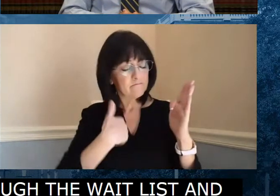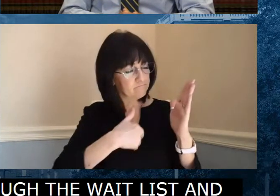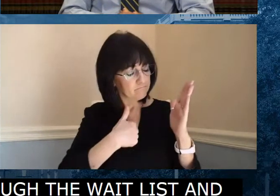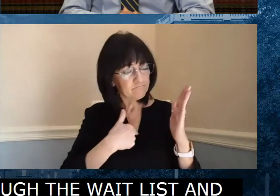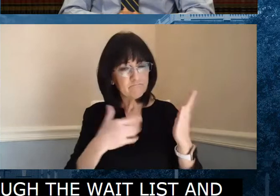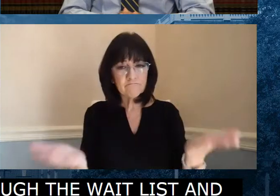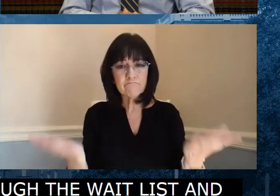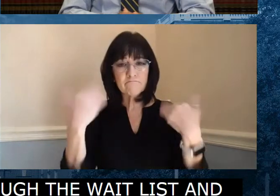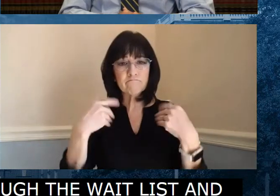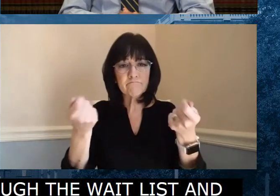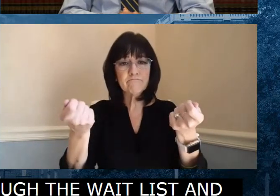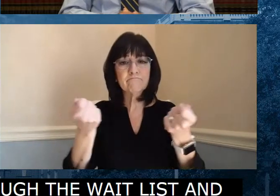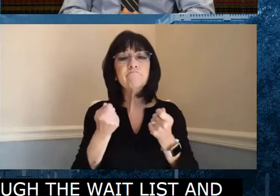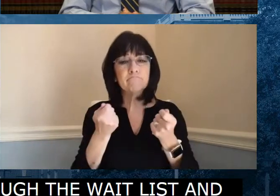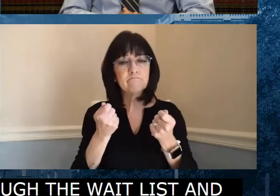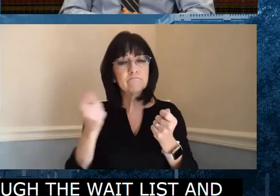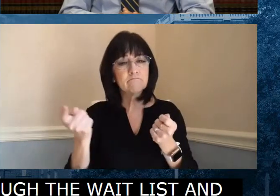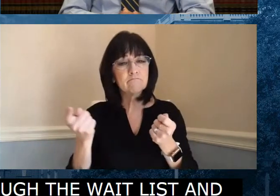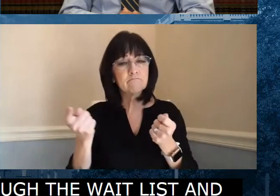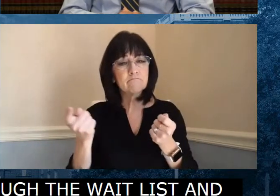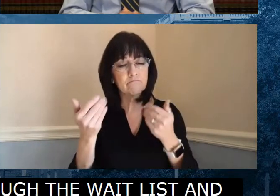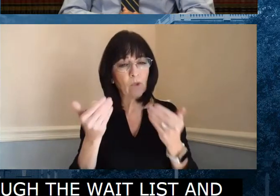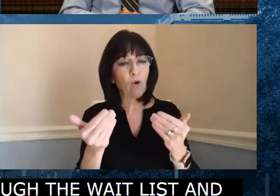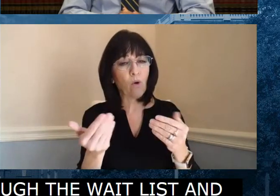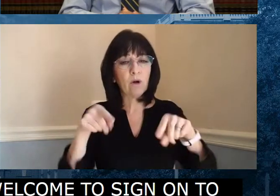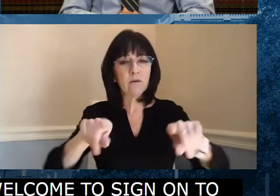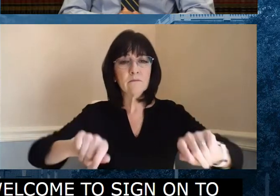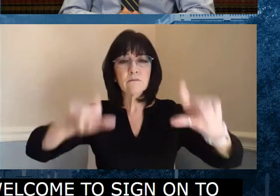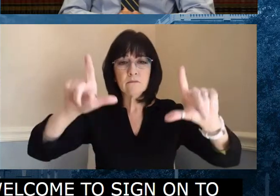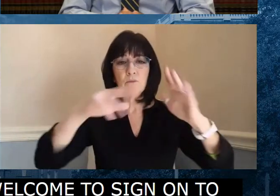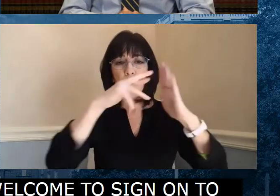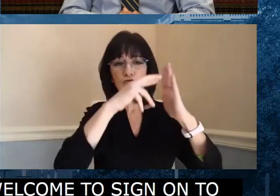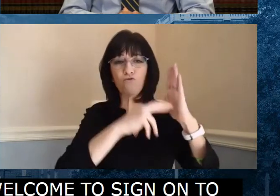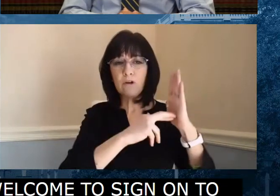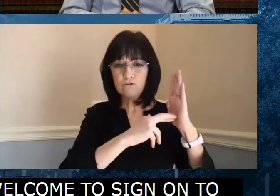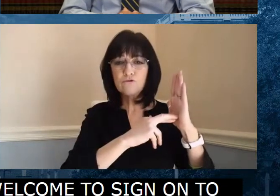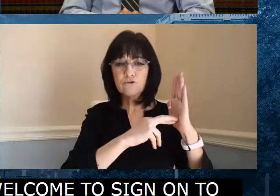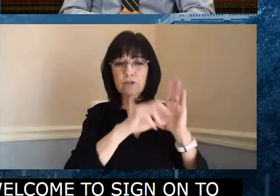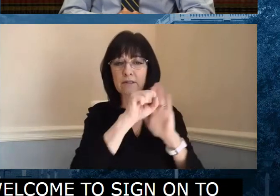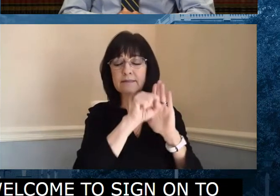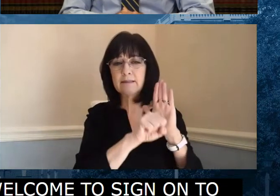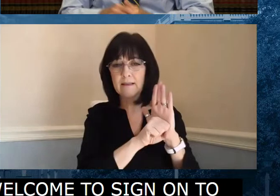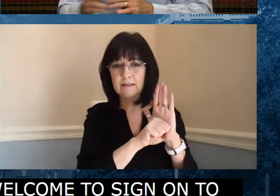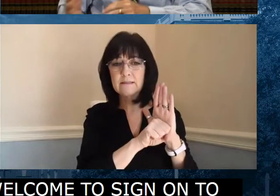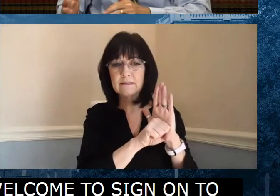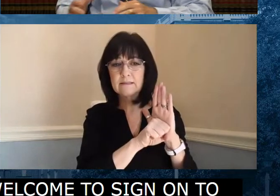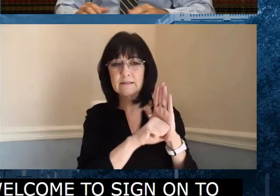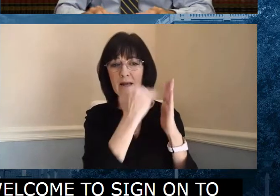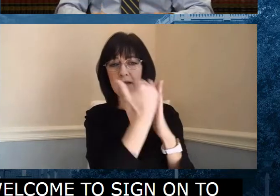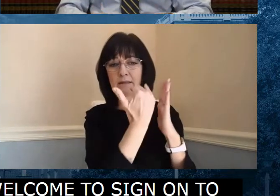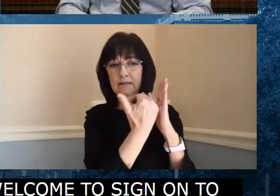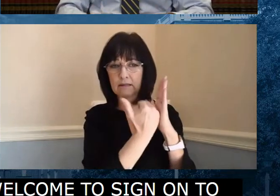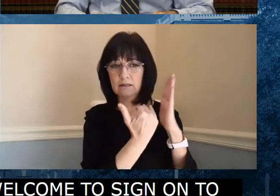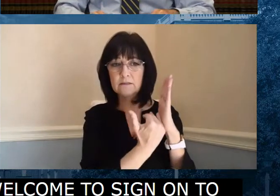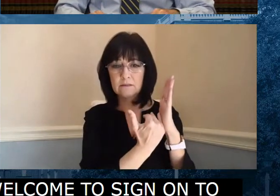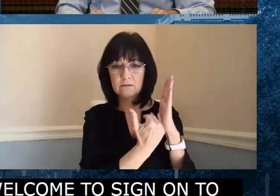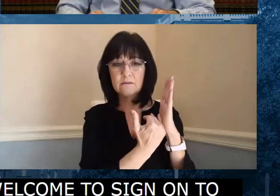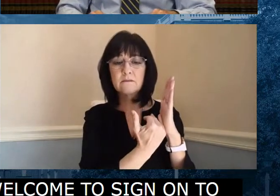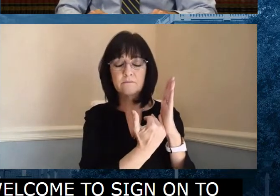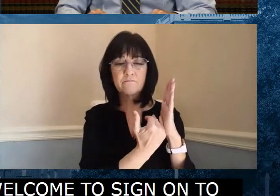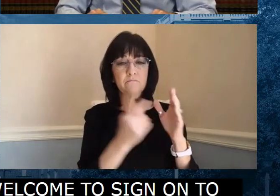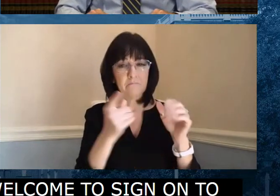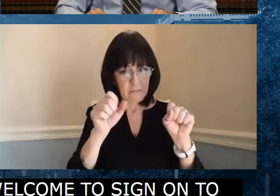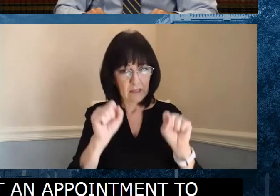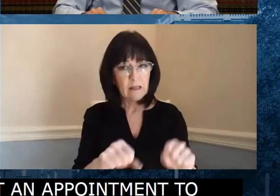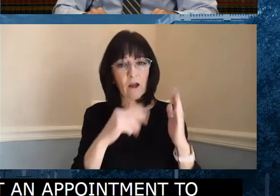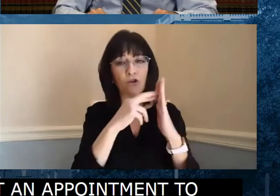It's the best way to get an appointment for one of the state vaccination clinics, and you can get registered with your